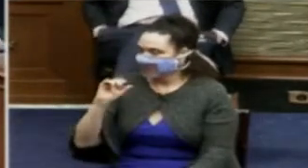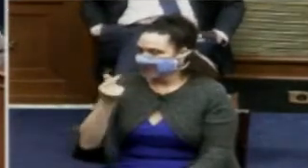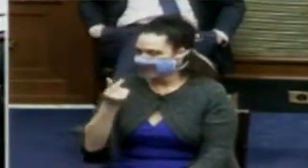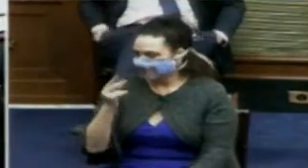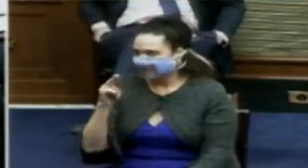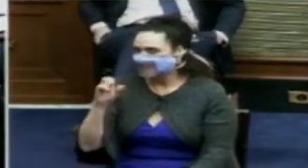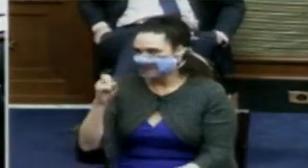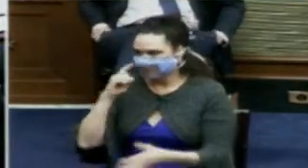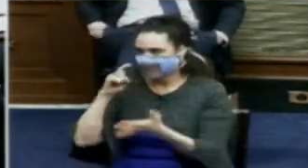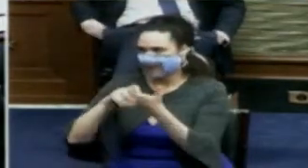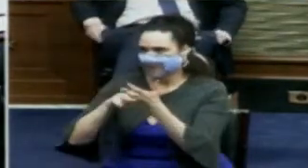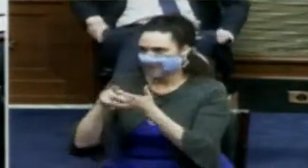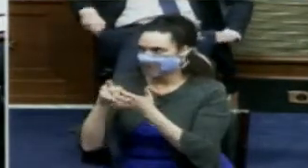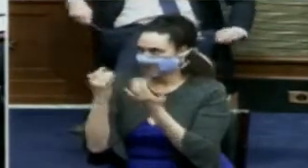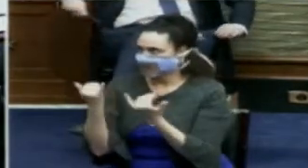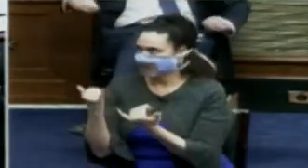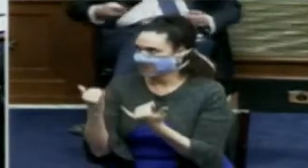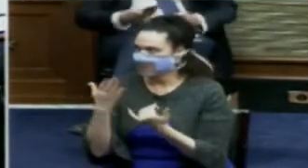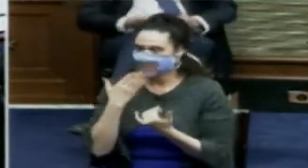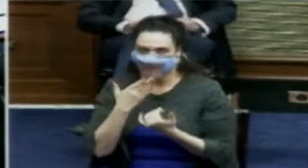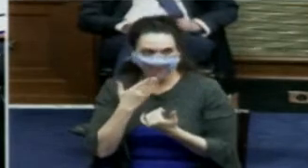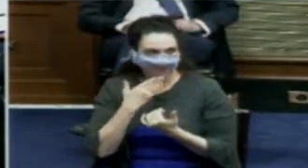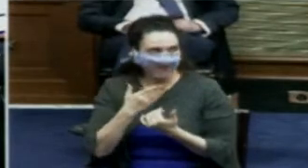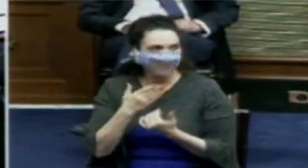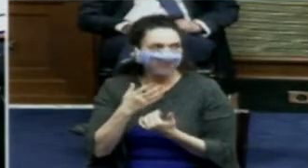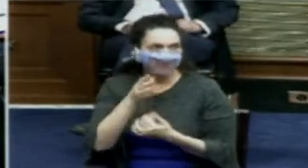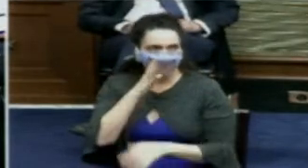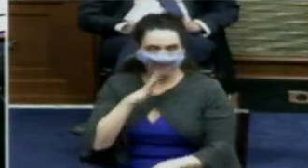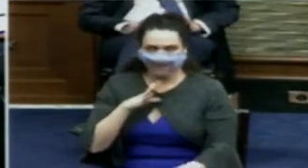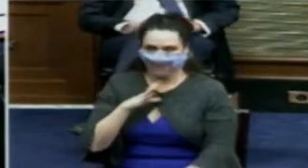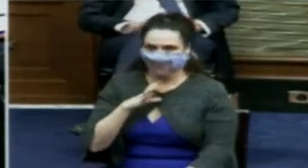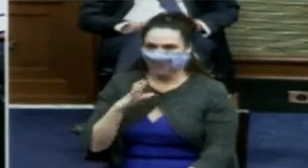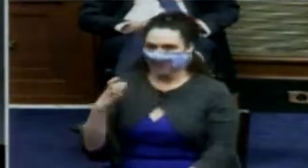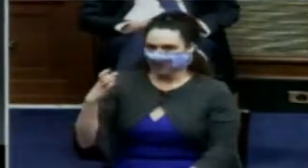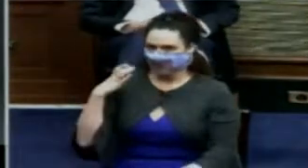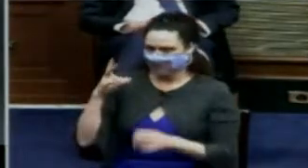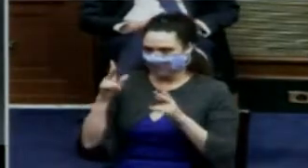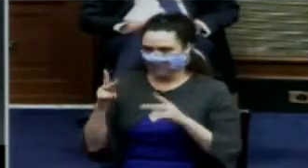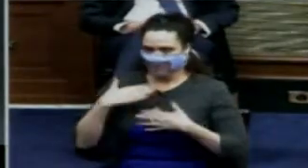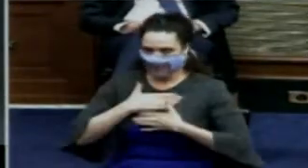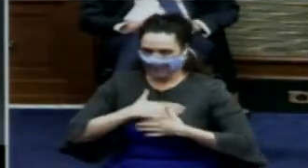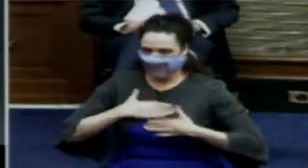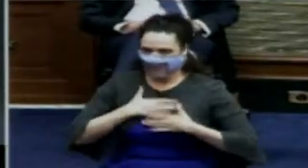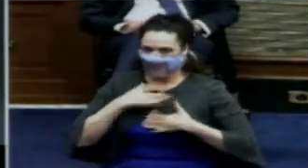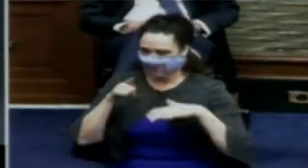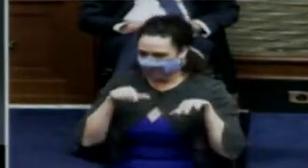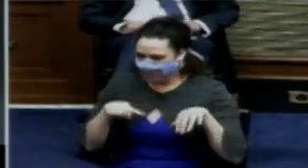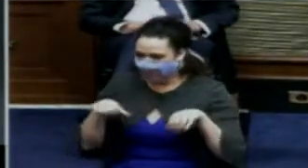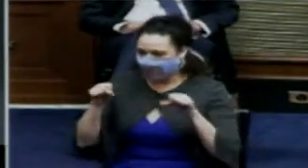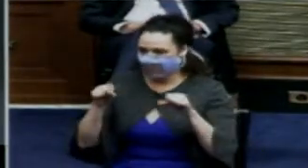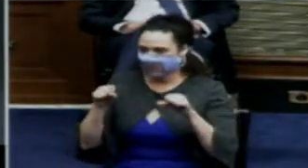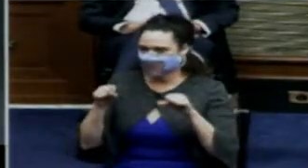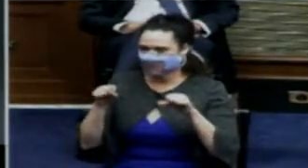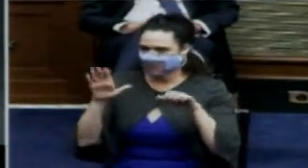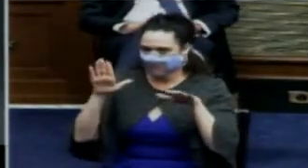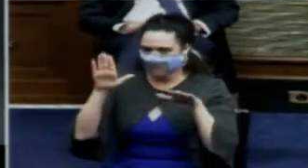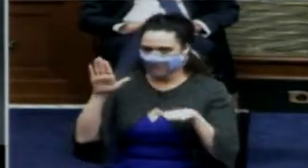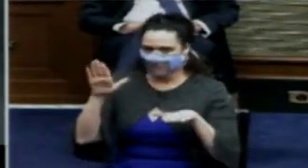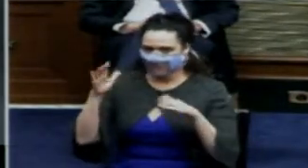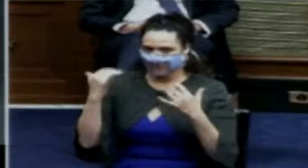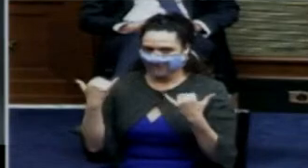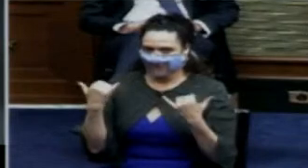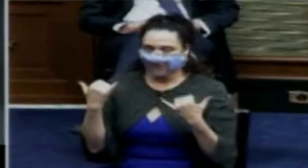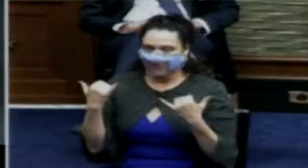recognized. That's very kind of you, Madam Chair. I appreciate you holding this hearing. My